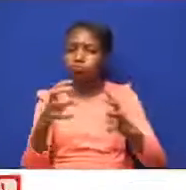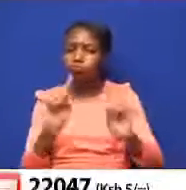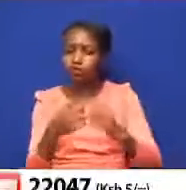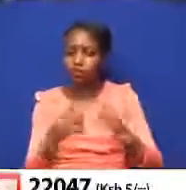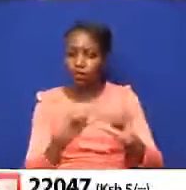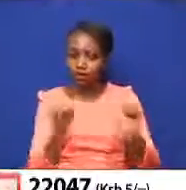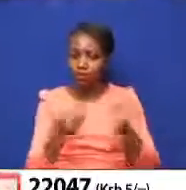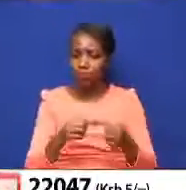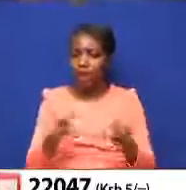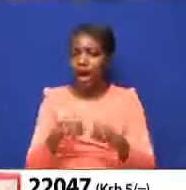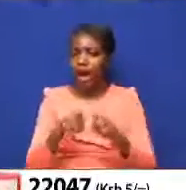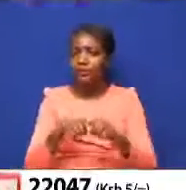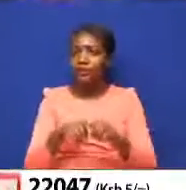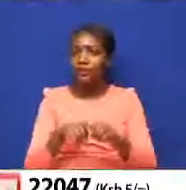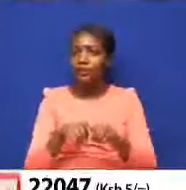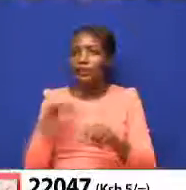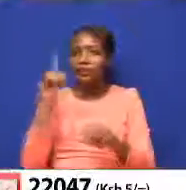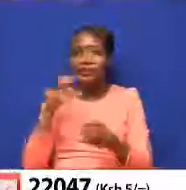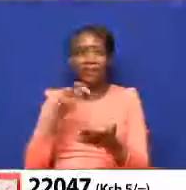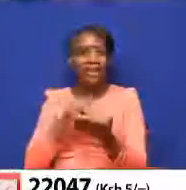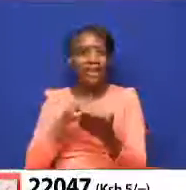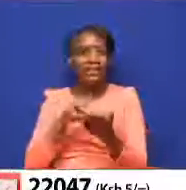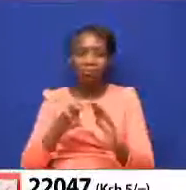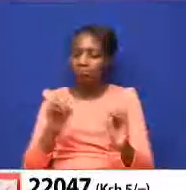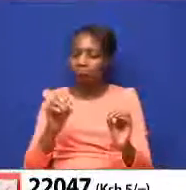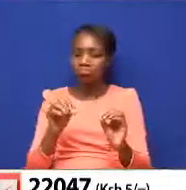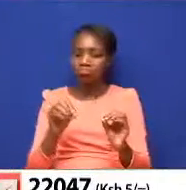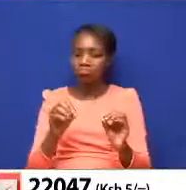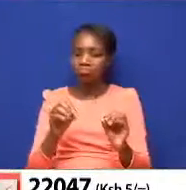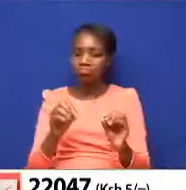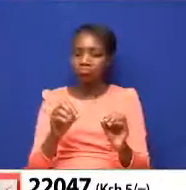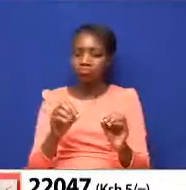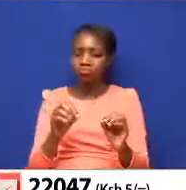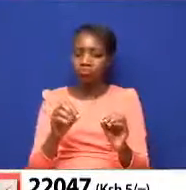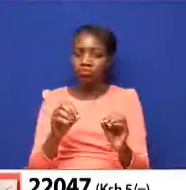groups. That is not the case with this group. They will